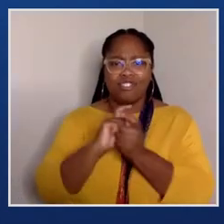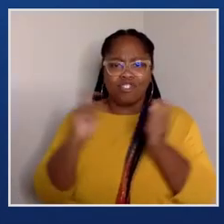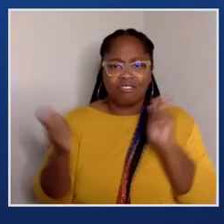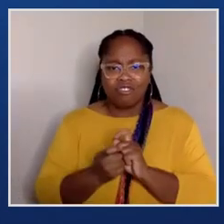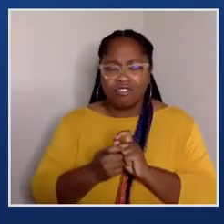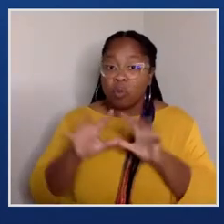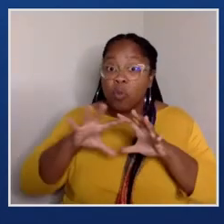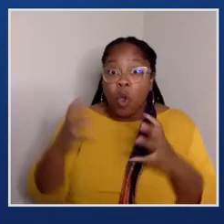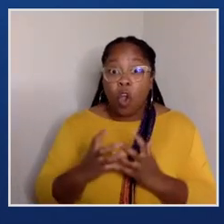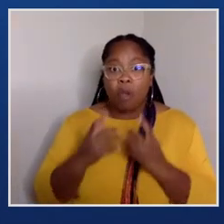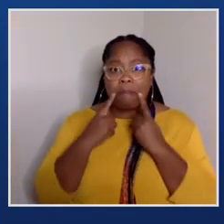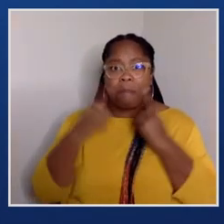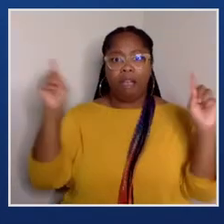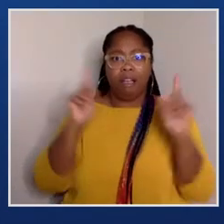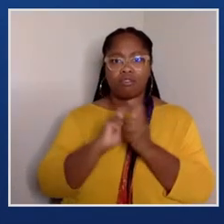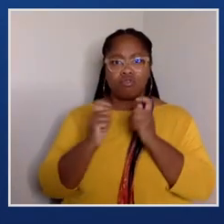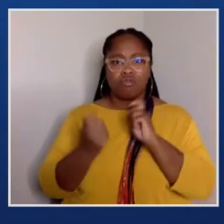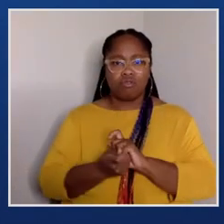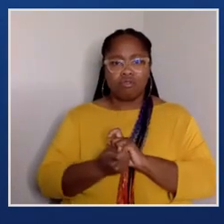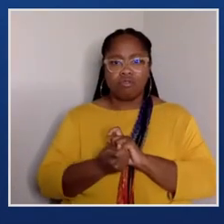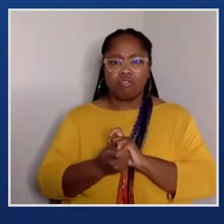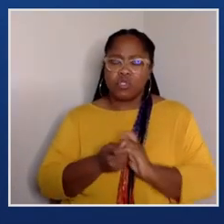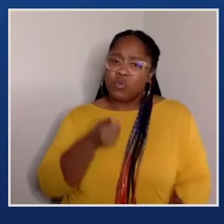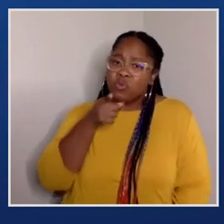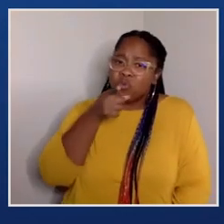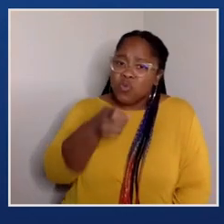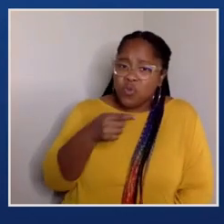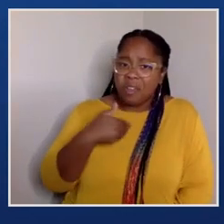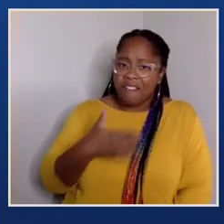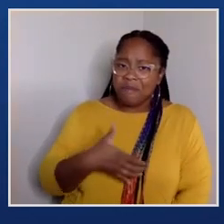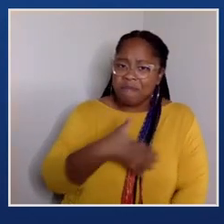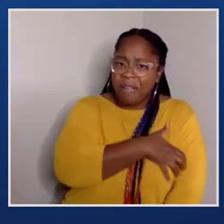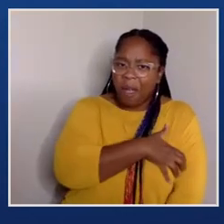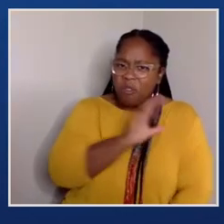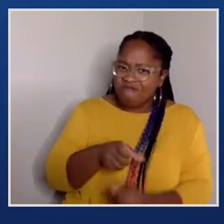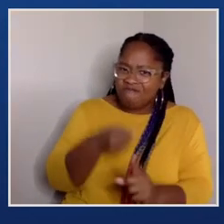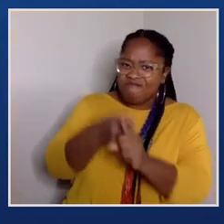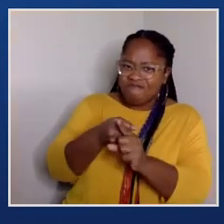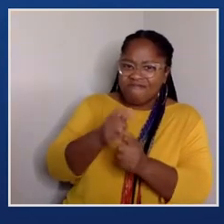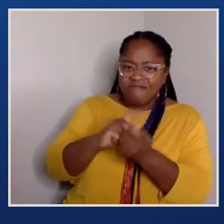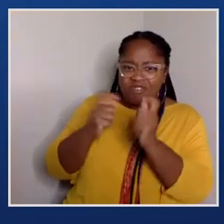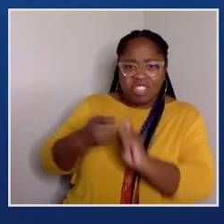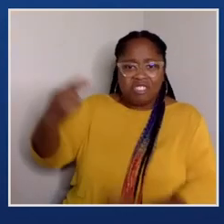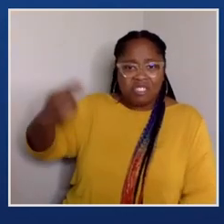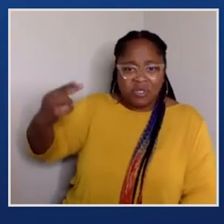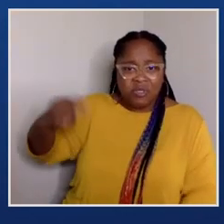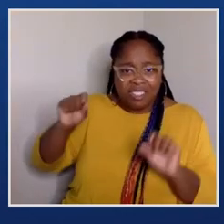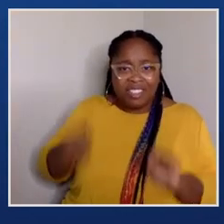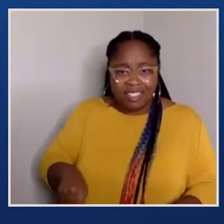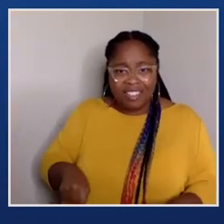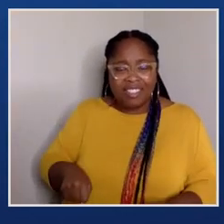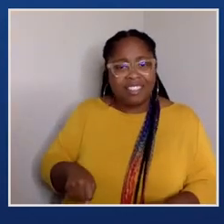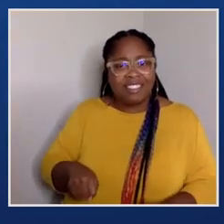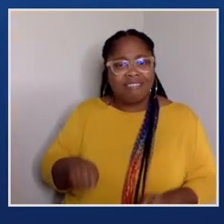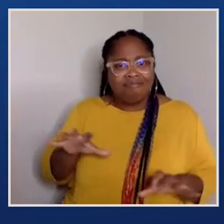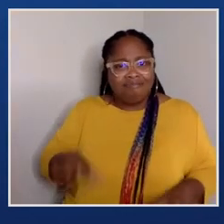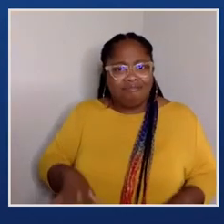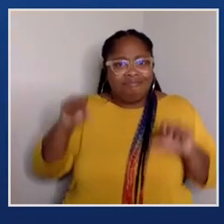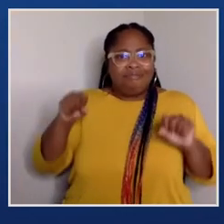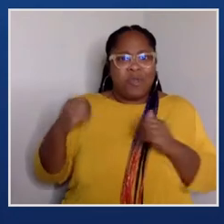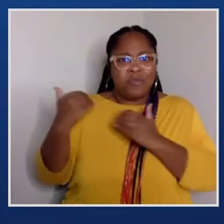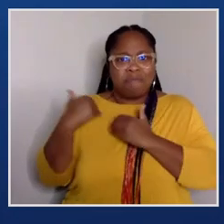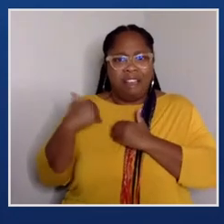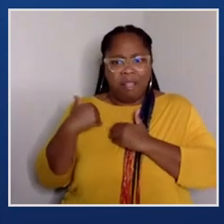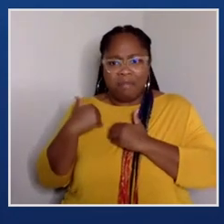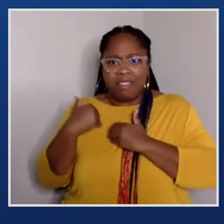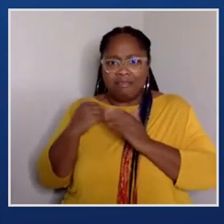world. You have the power to change history, to take your own steps into the history books,